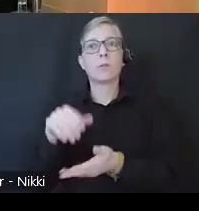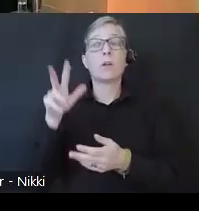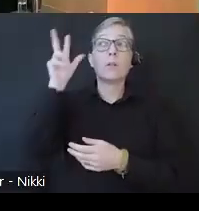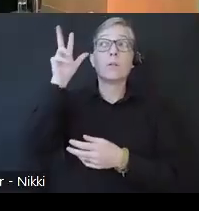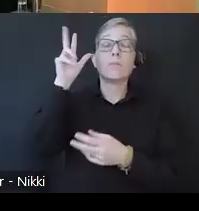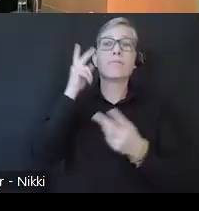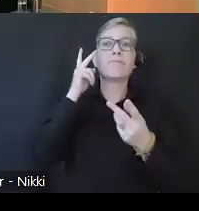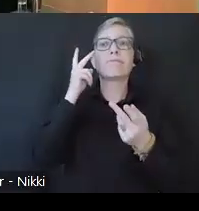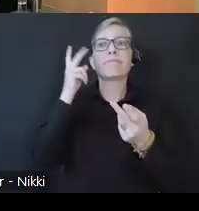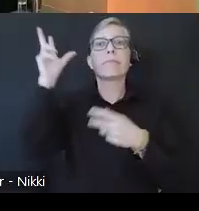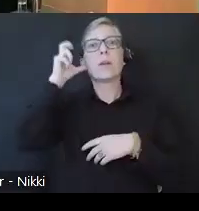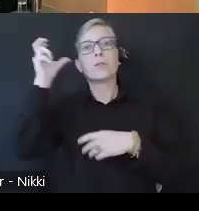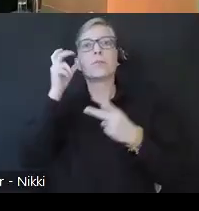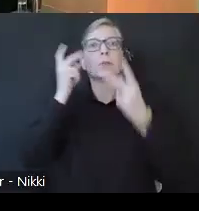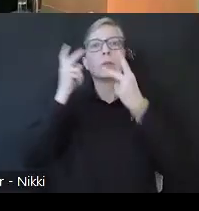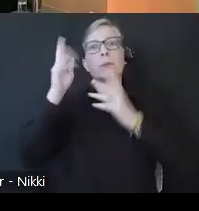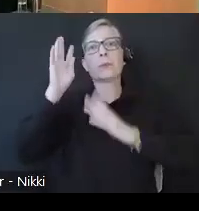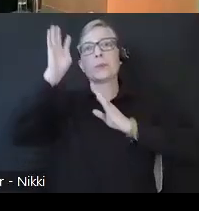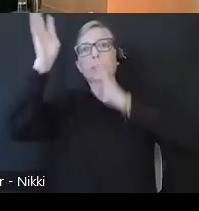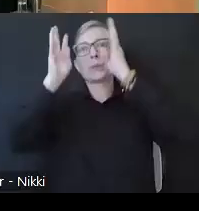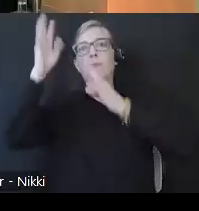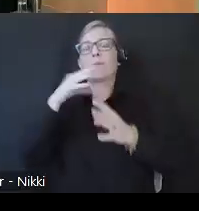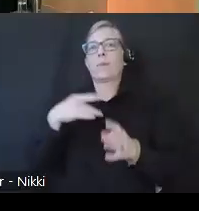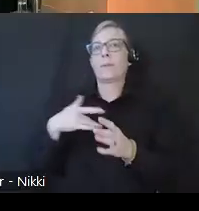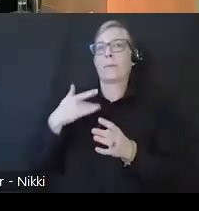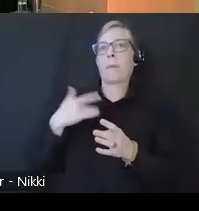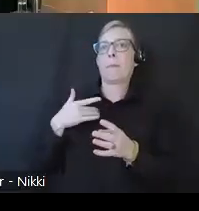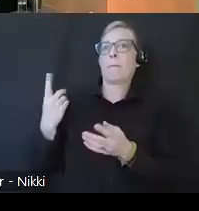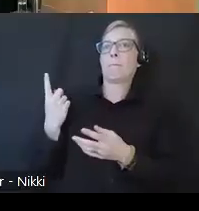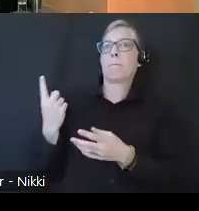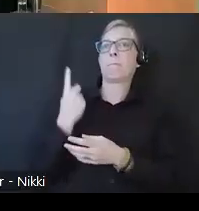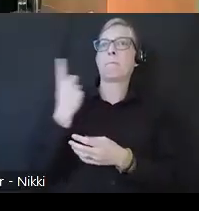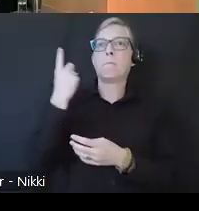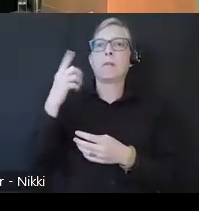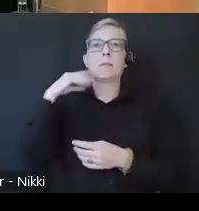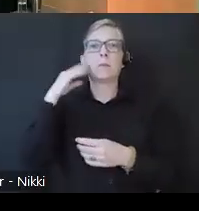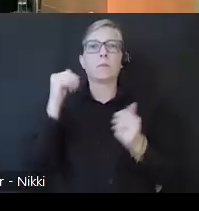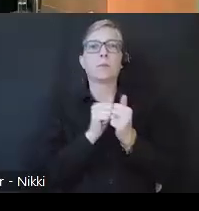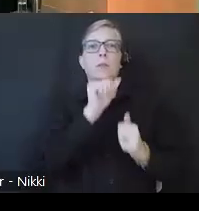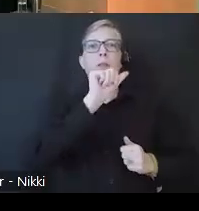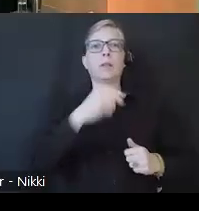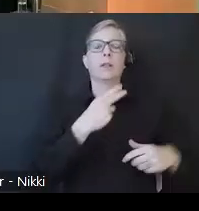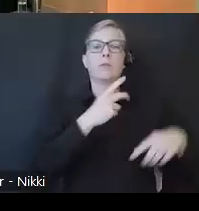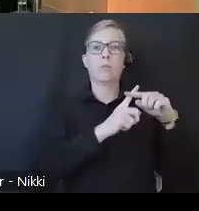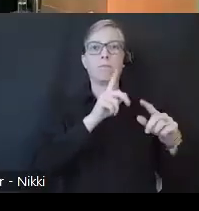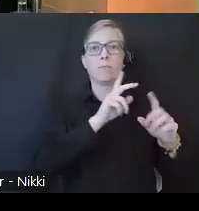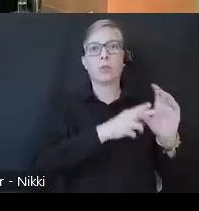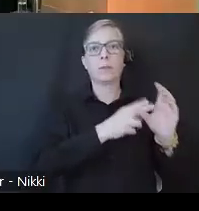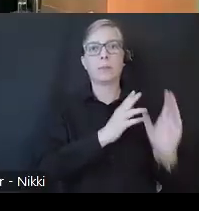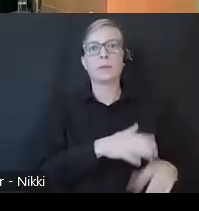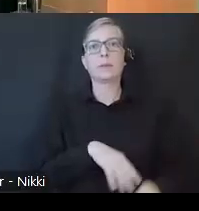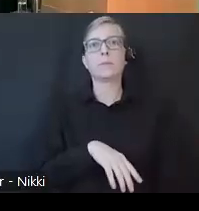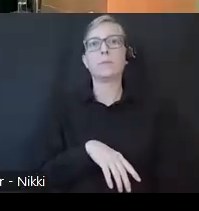presence in our AH plus participants. This